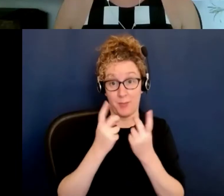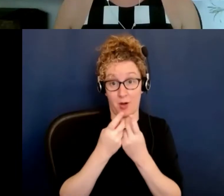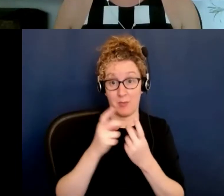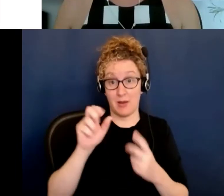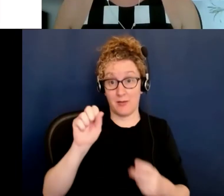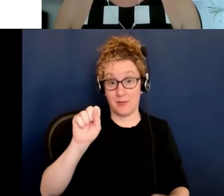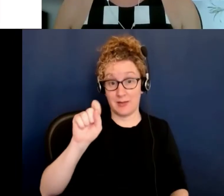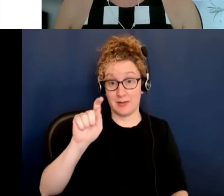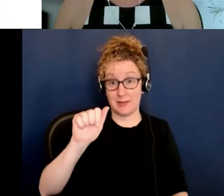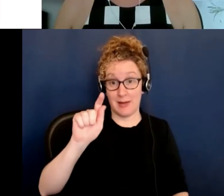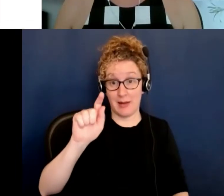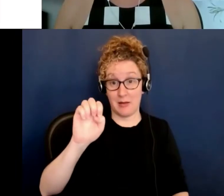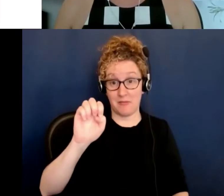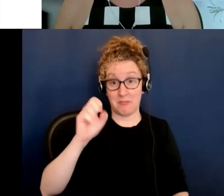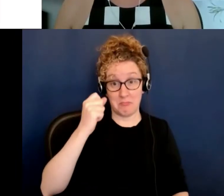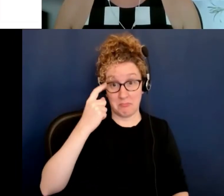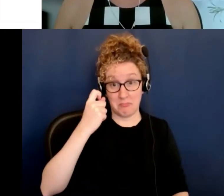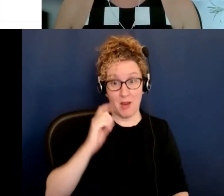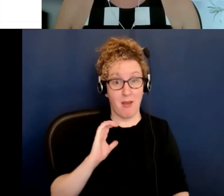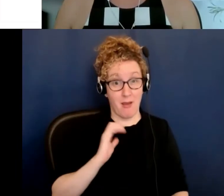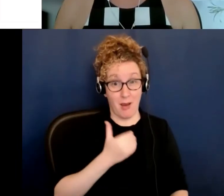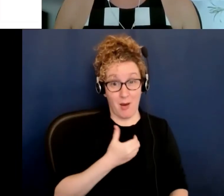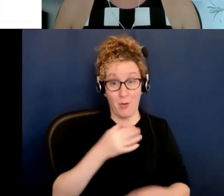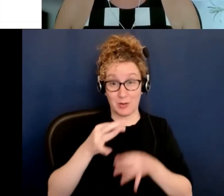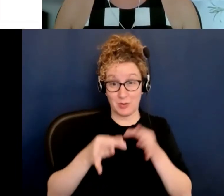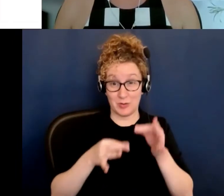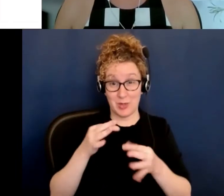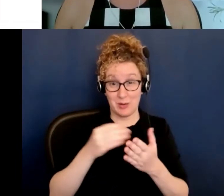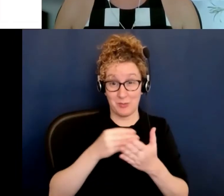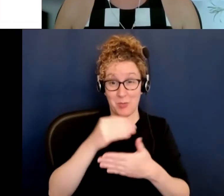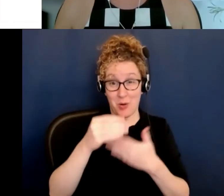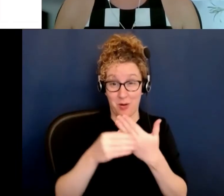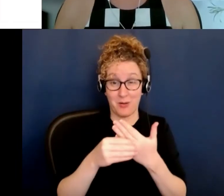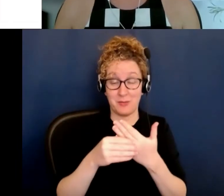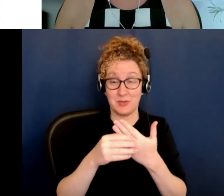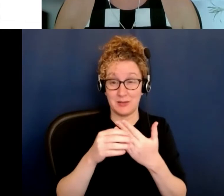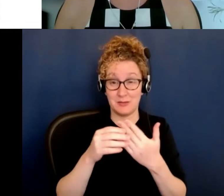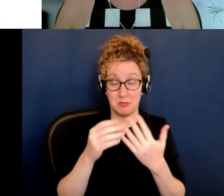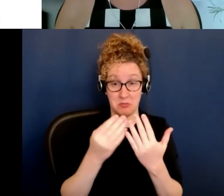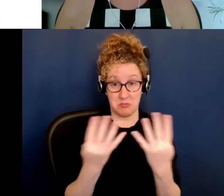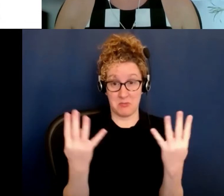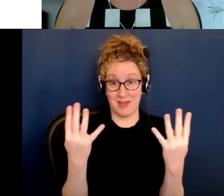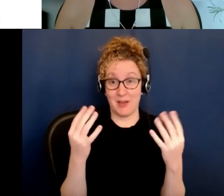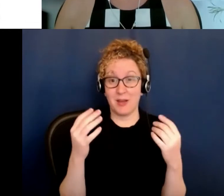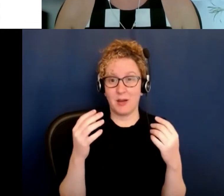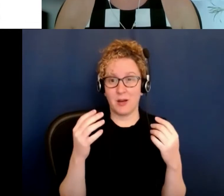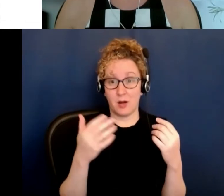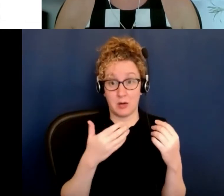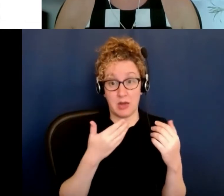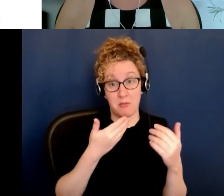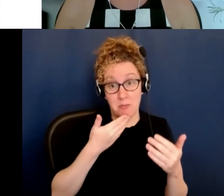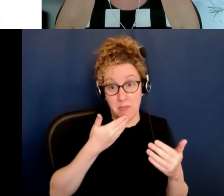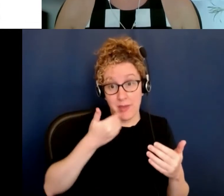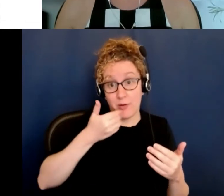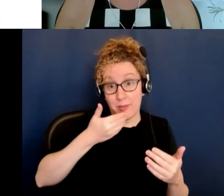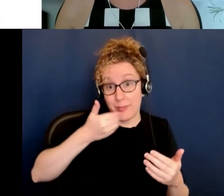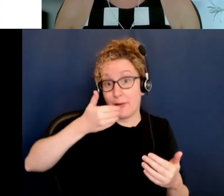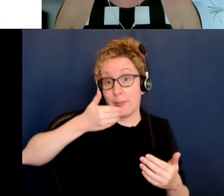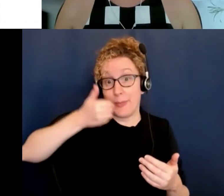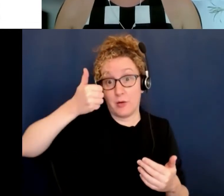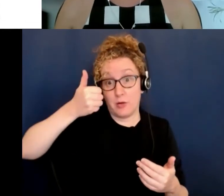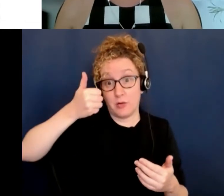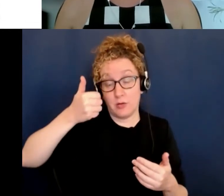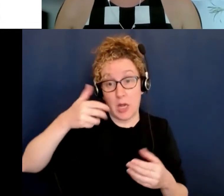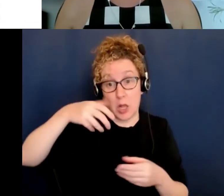exchange programs do a better job of including and accommodating people with disabilities, because we also